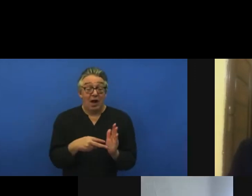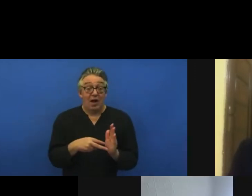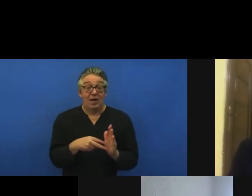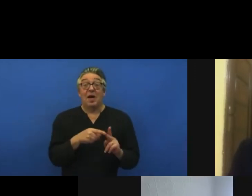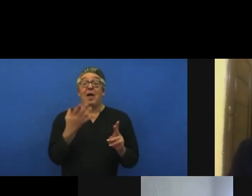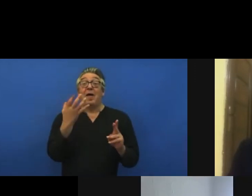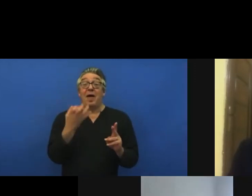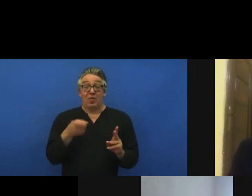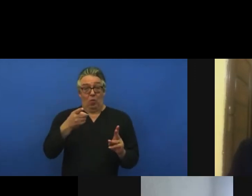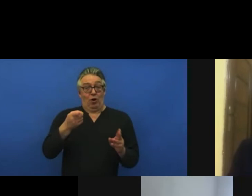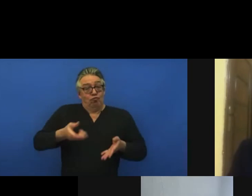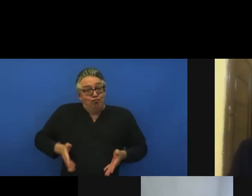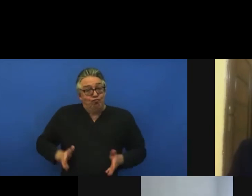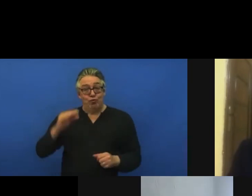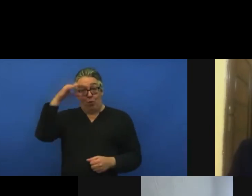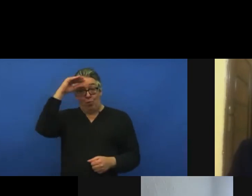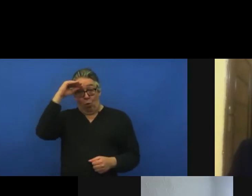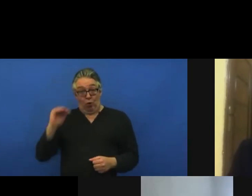story?